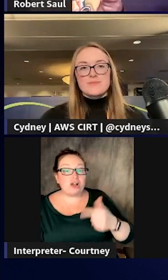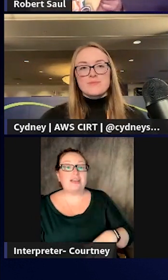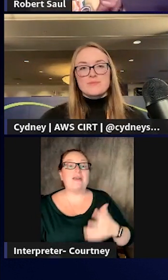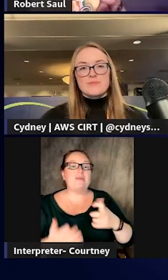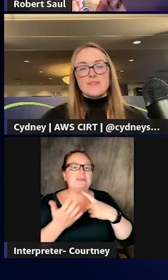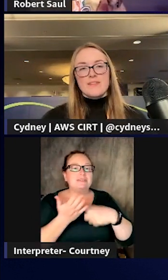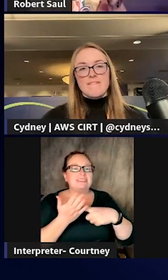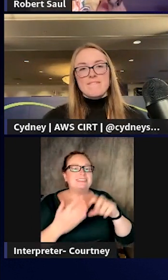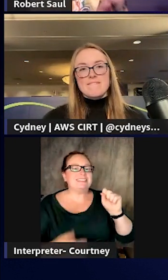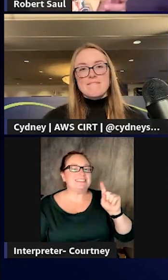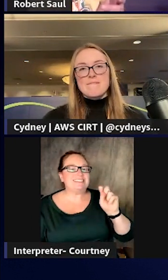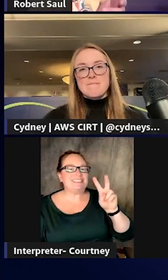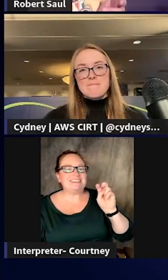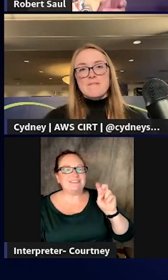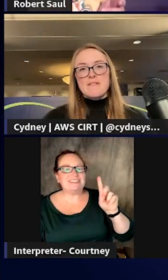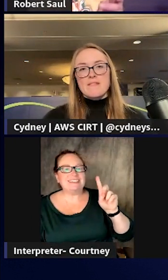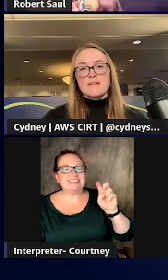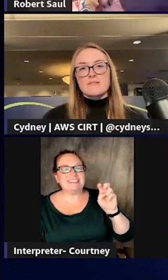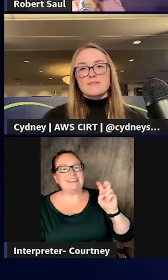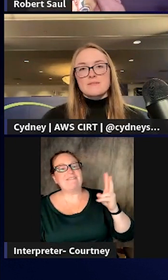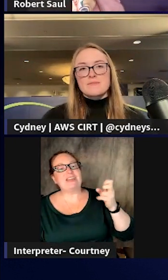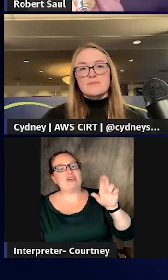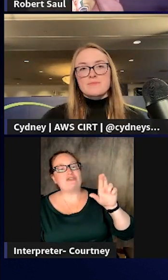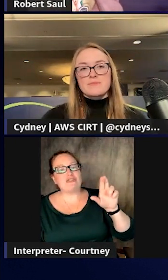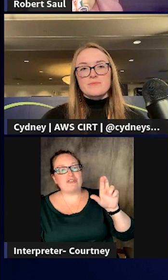DeVera launched this morning.